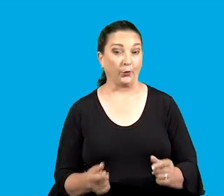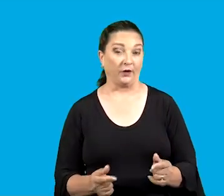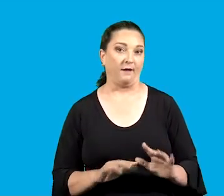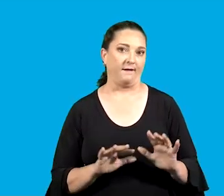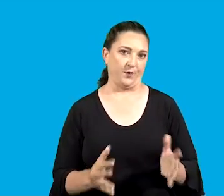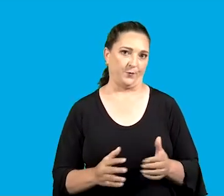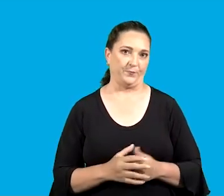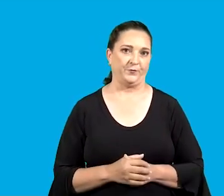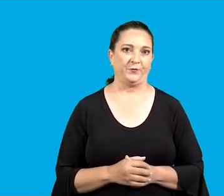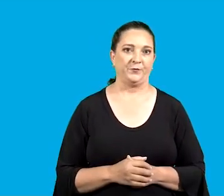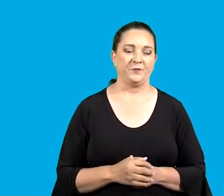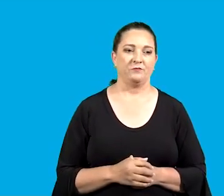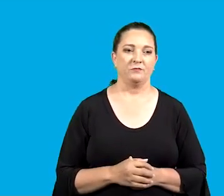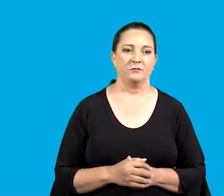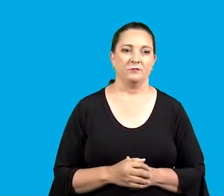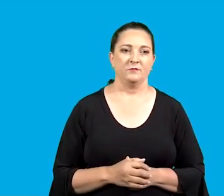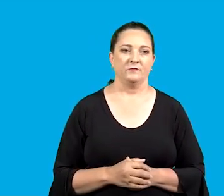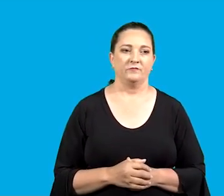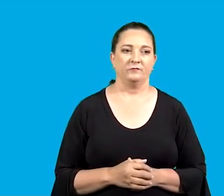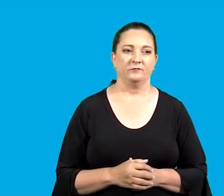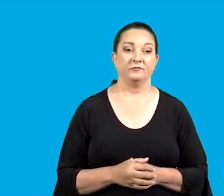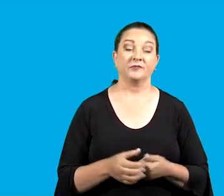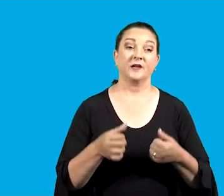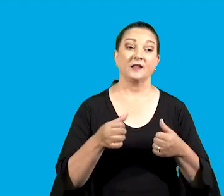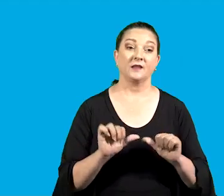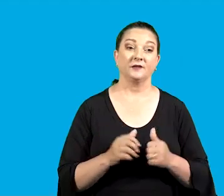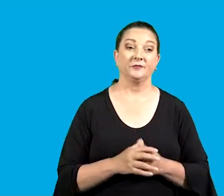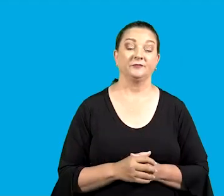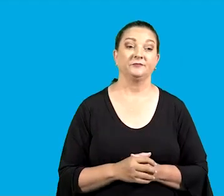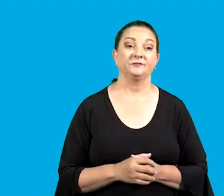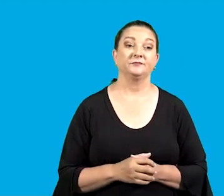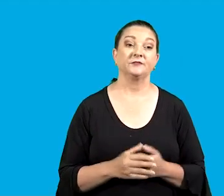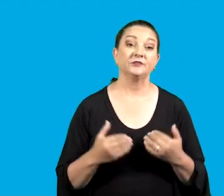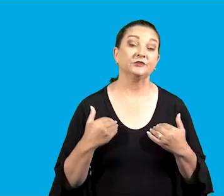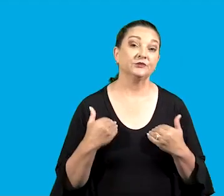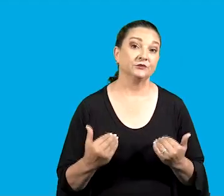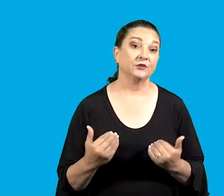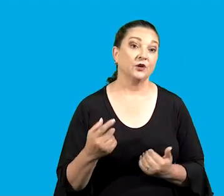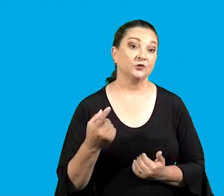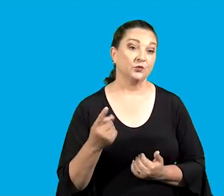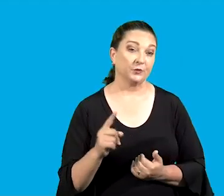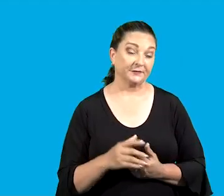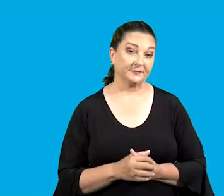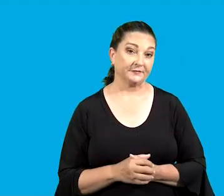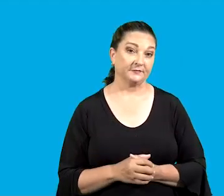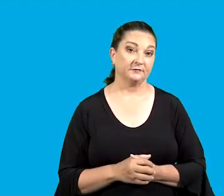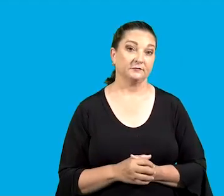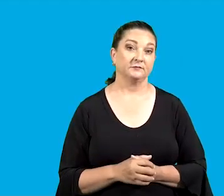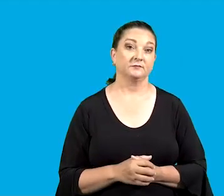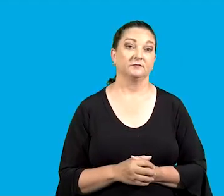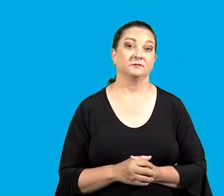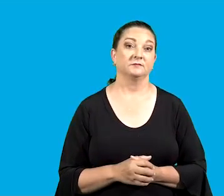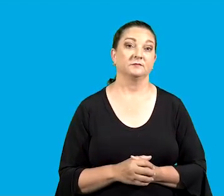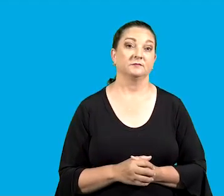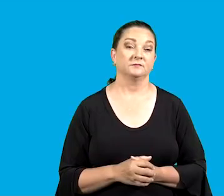way here. And then you will then come and start collecting. We're told